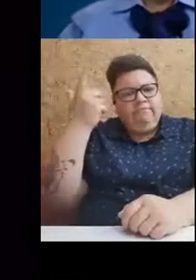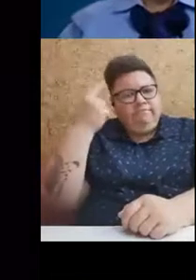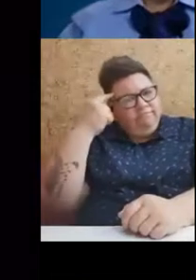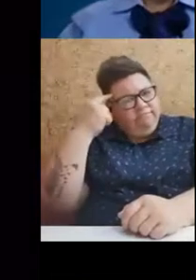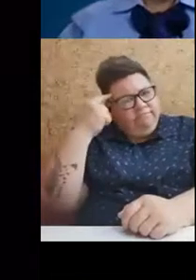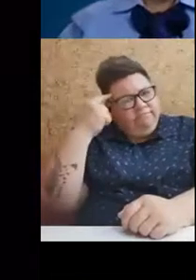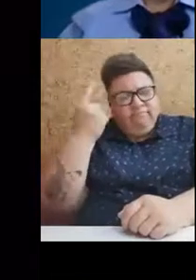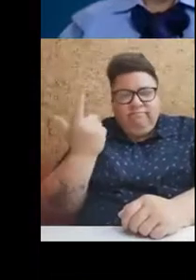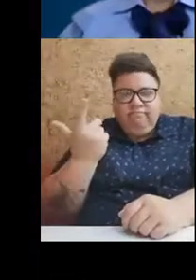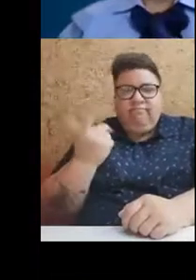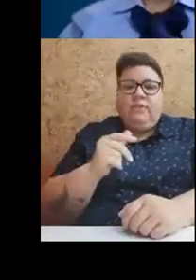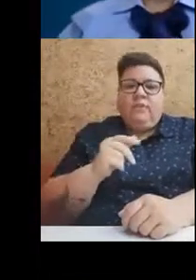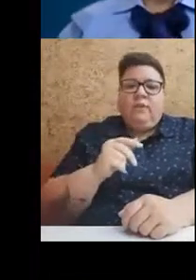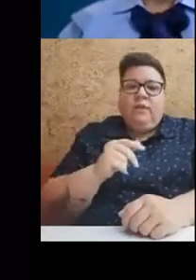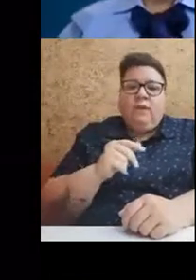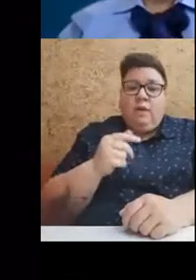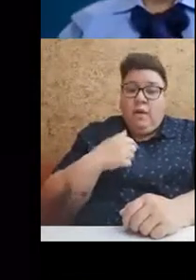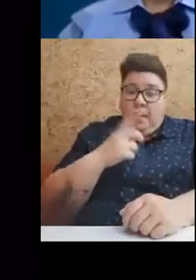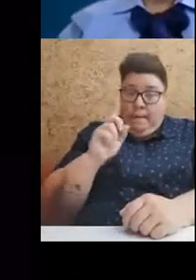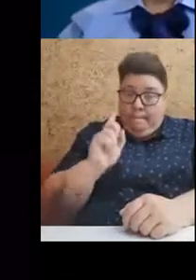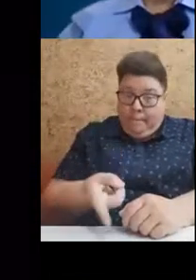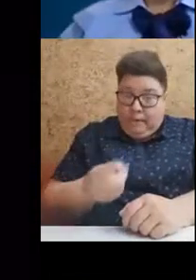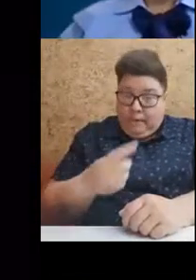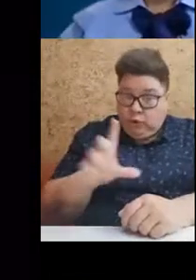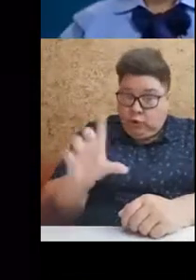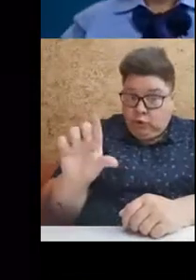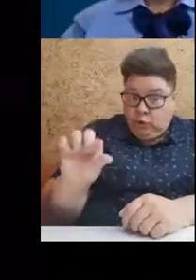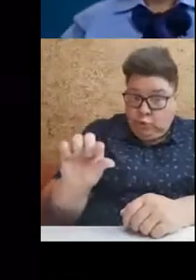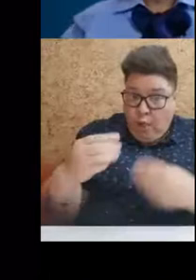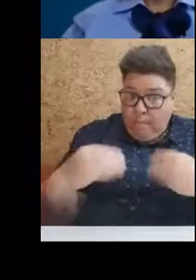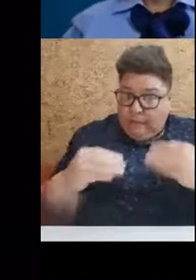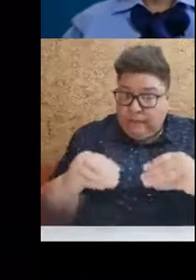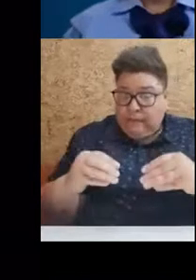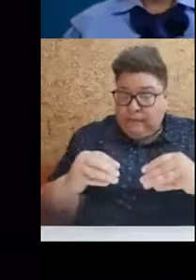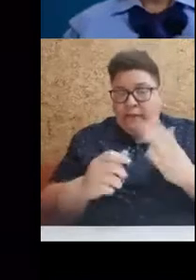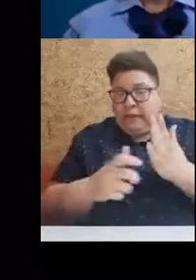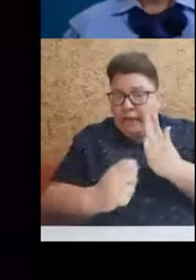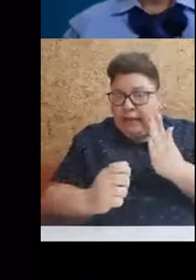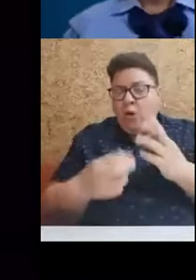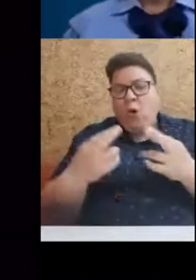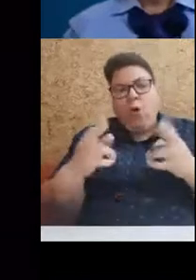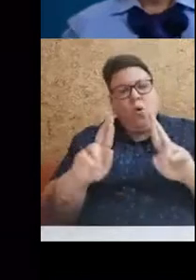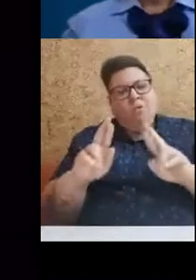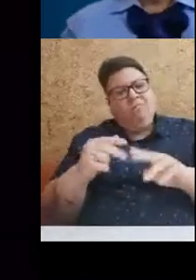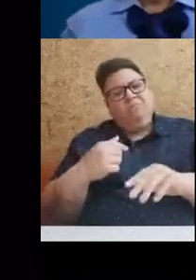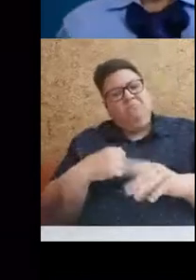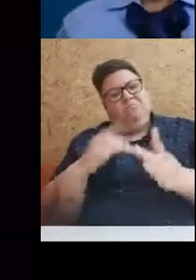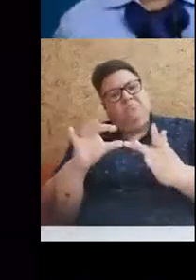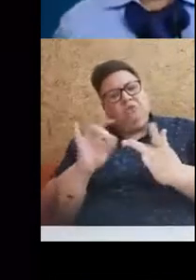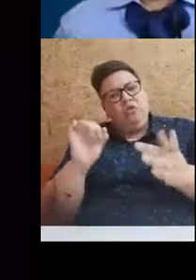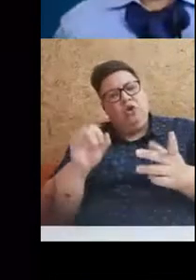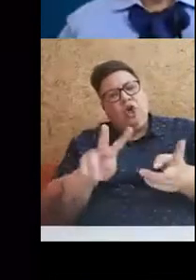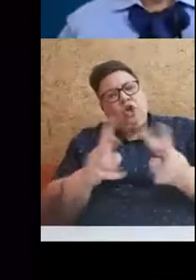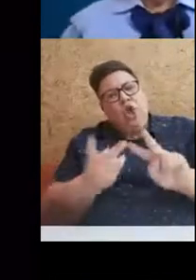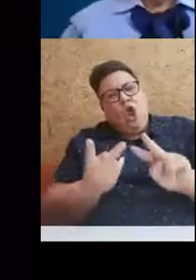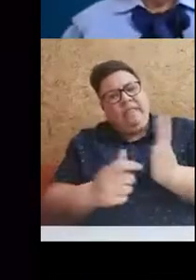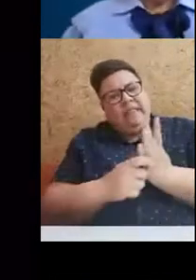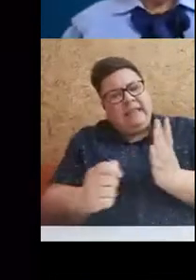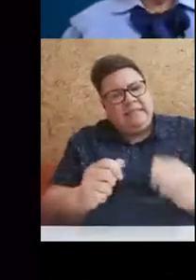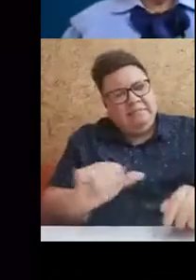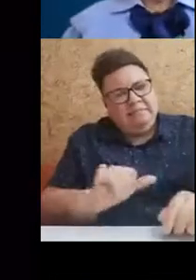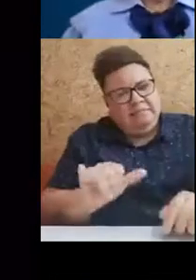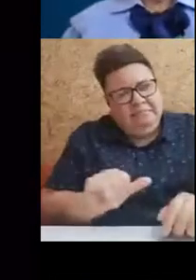whether we should now rather go for small business corporation tax or shall I rather go for turnover tax. You know, when somebody's